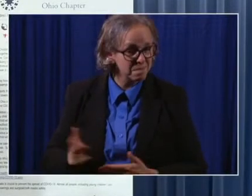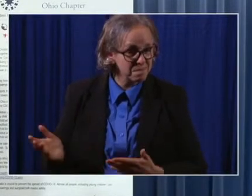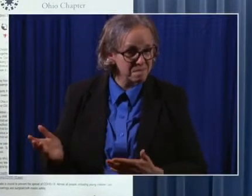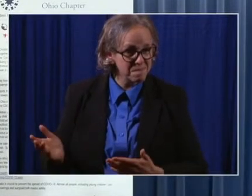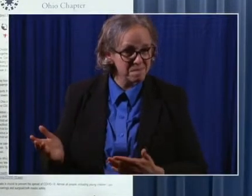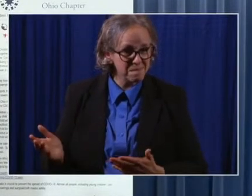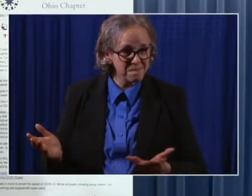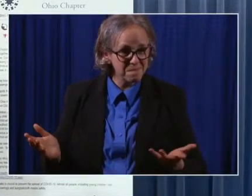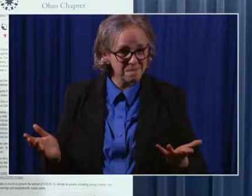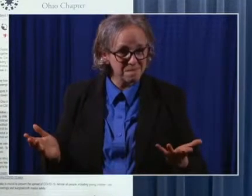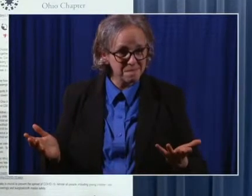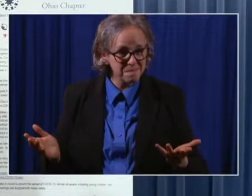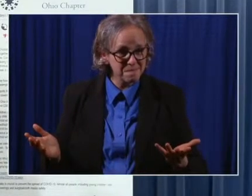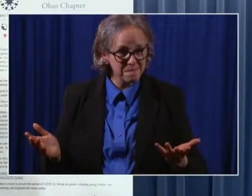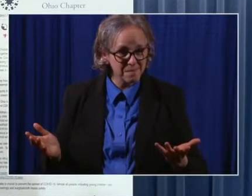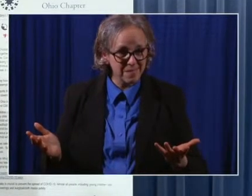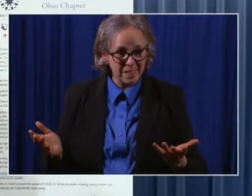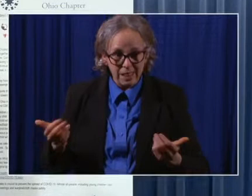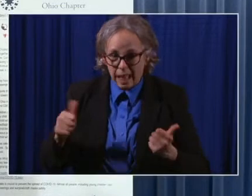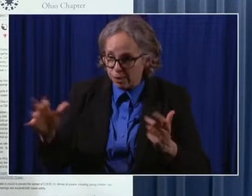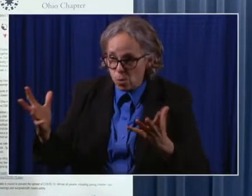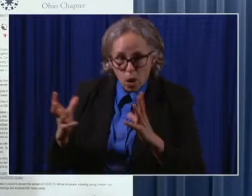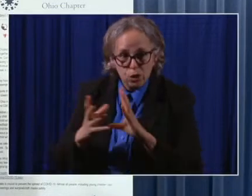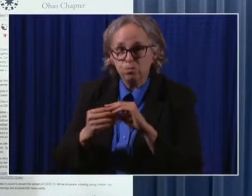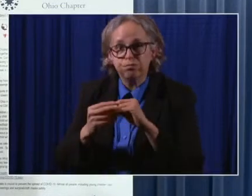What's that, Governor? Anything else you'd like to tell?